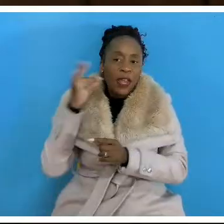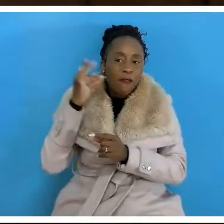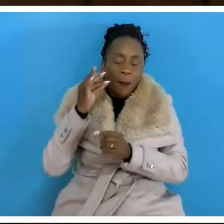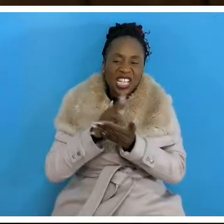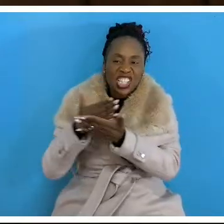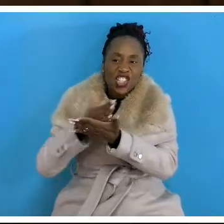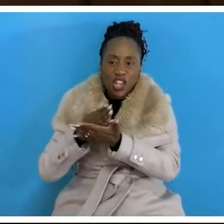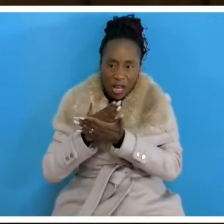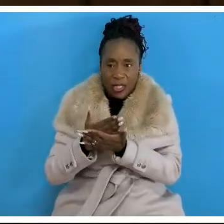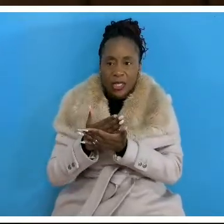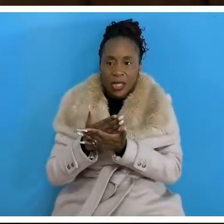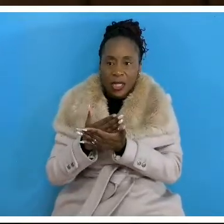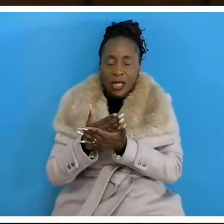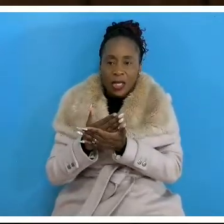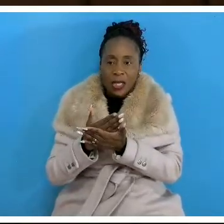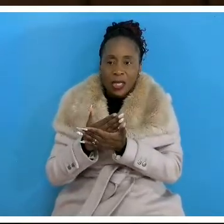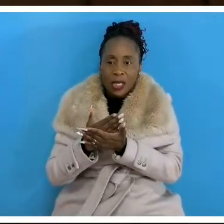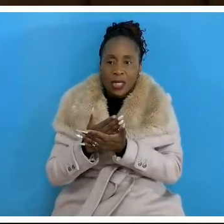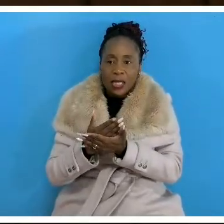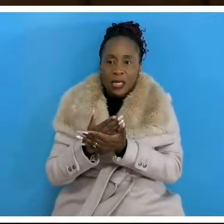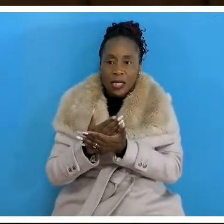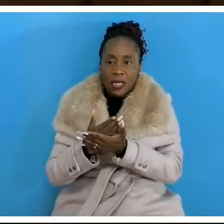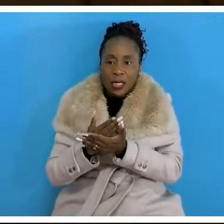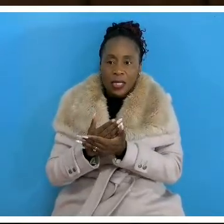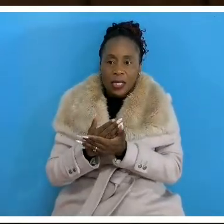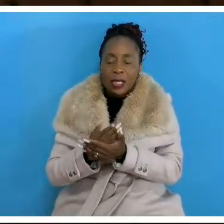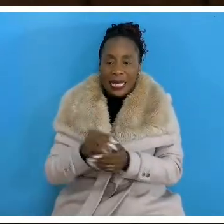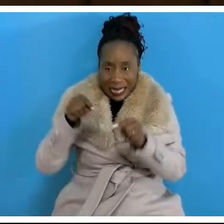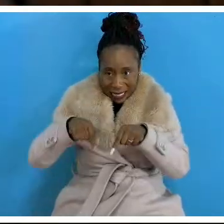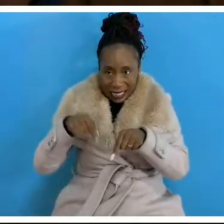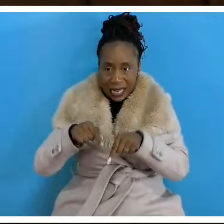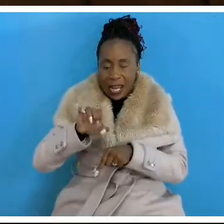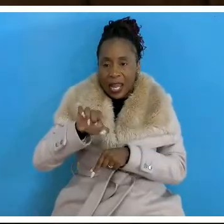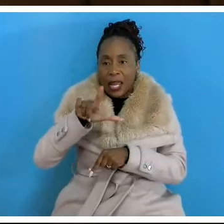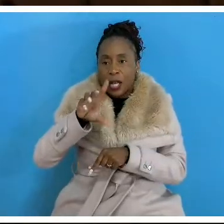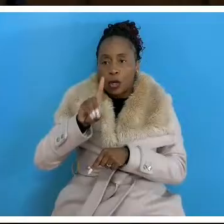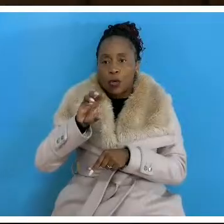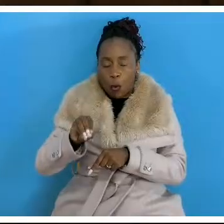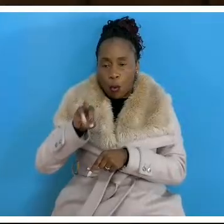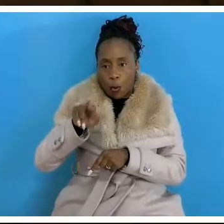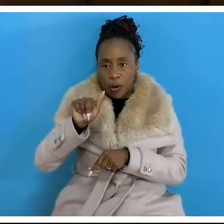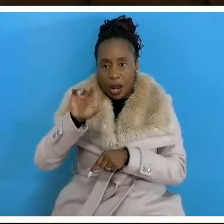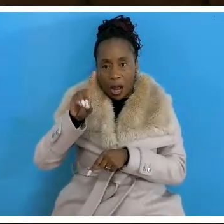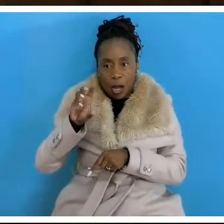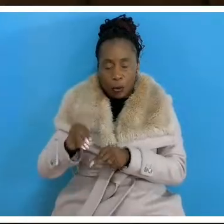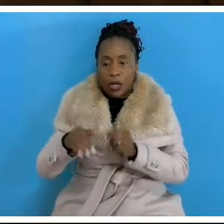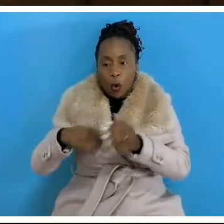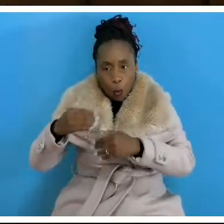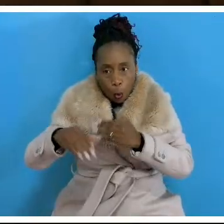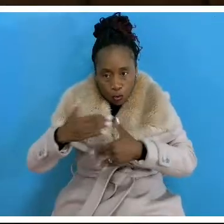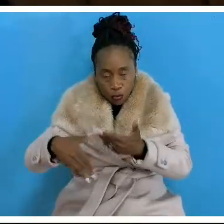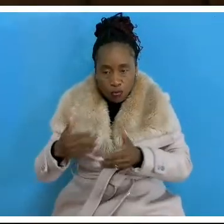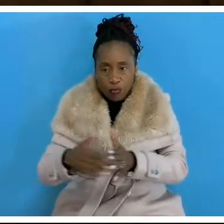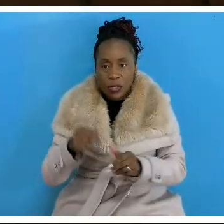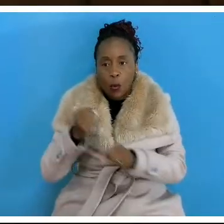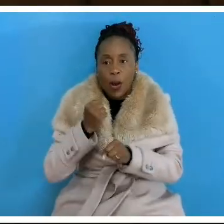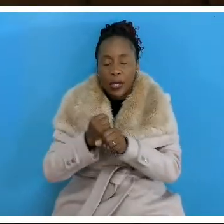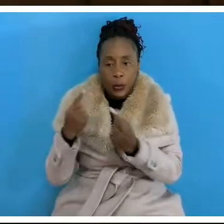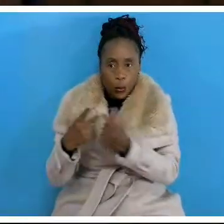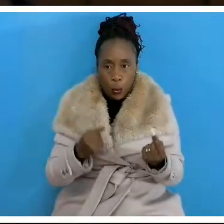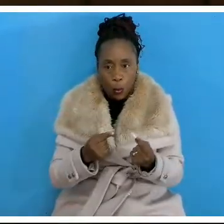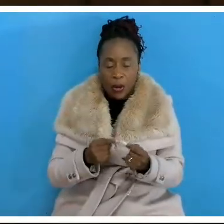with the youth entities in Eldorado Park. It's continuous work that we are doing, but what we would report